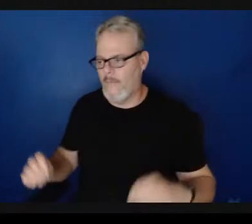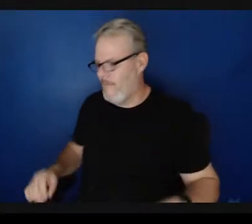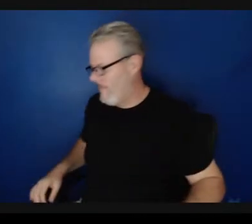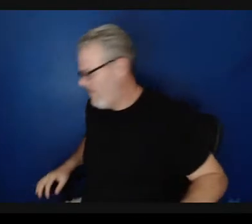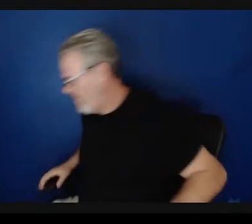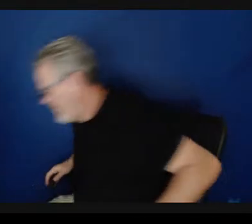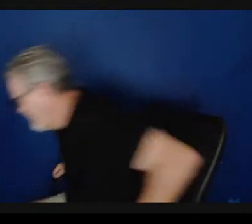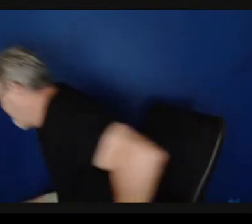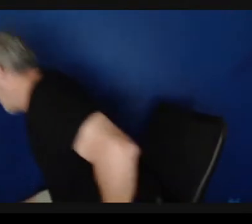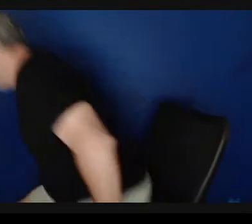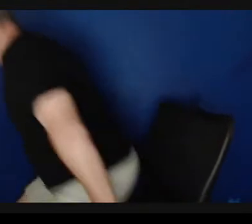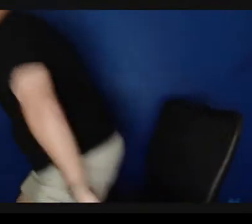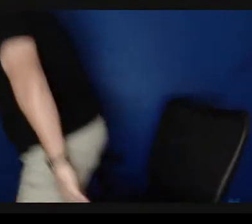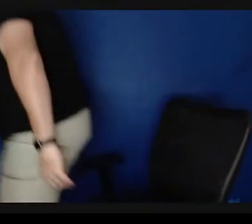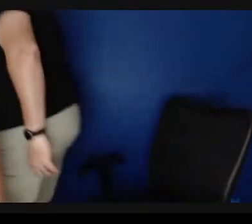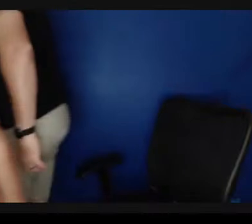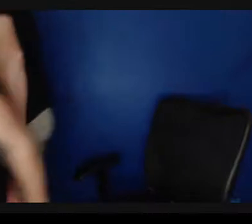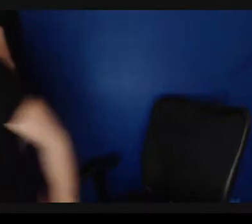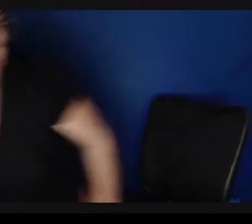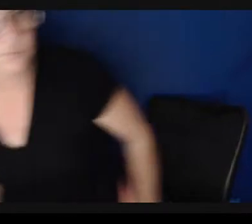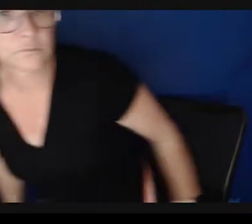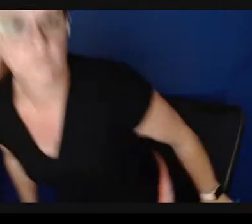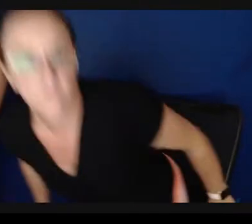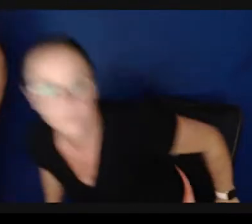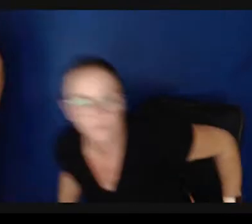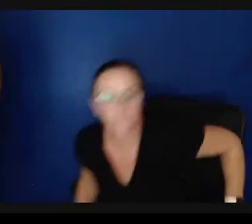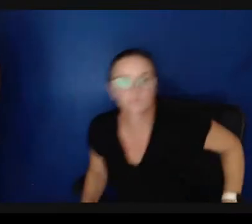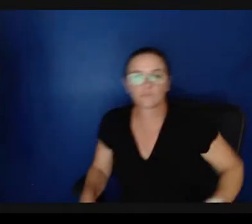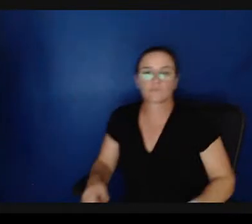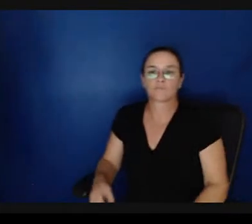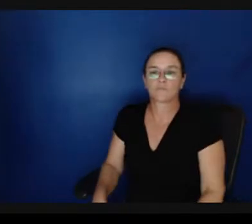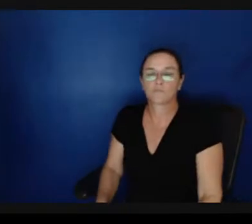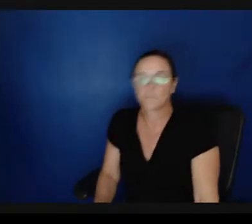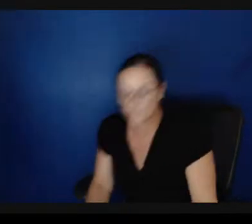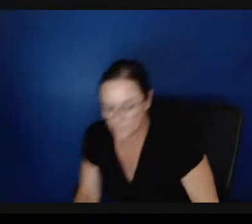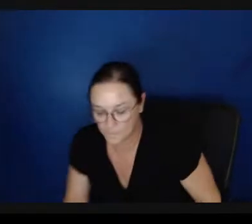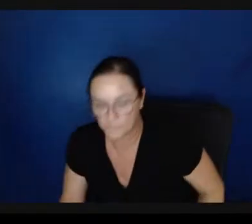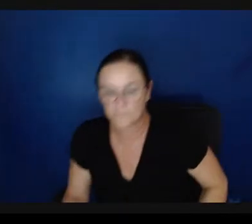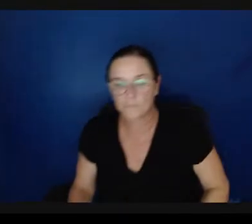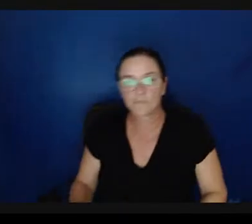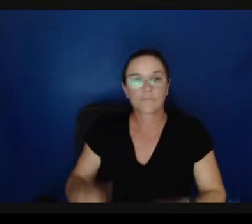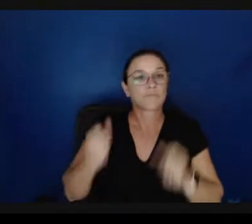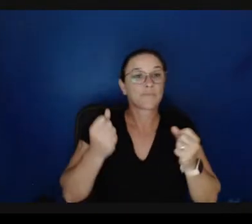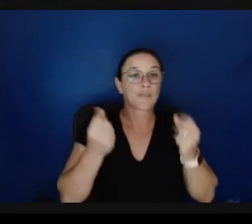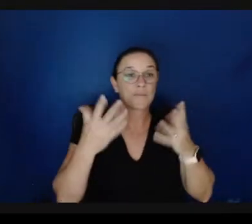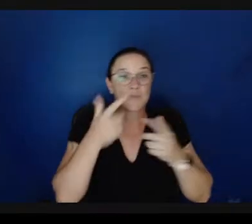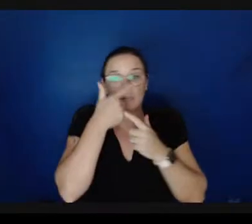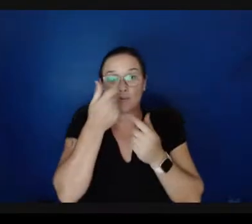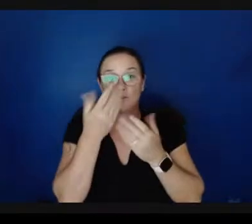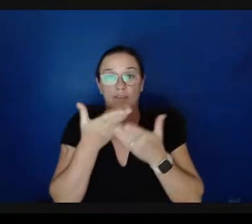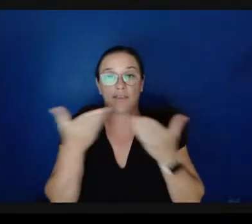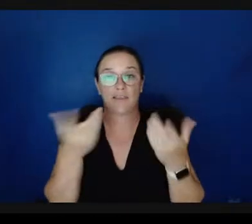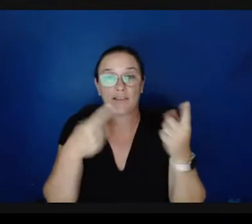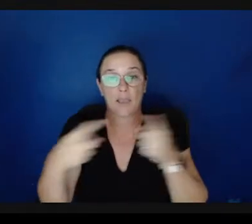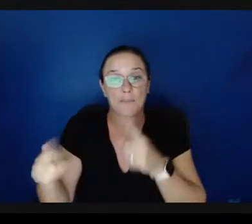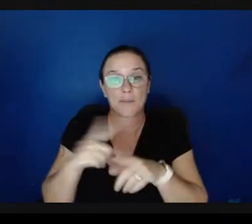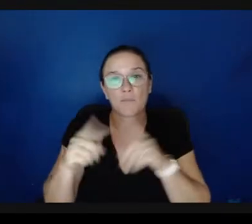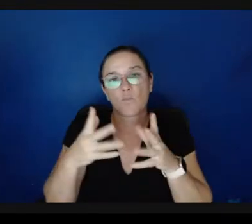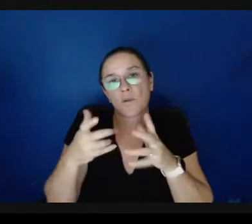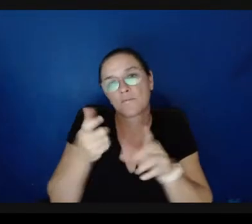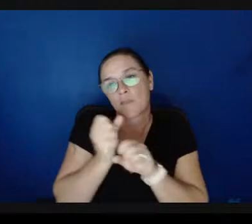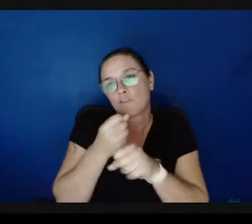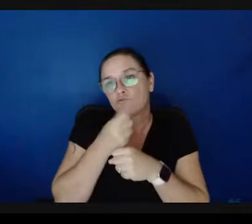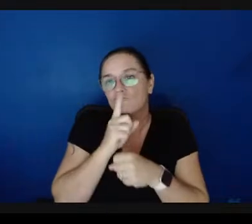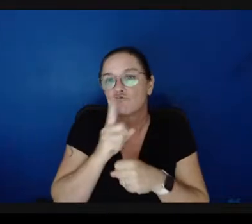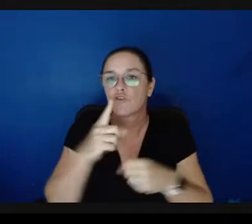So a lot of interesting stuff happening here, and let's make sure we summarize our year as well. So one last